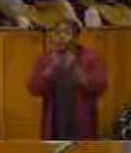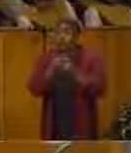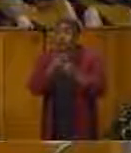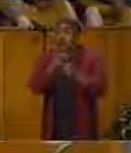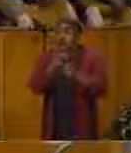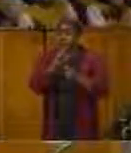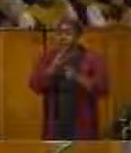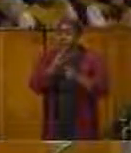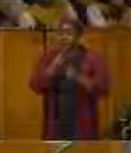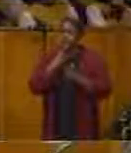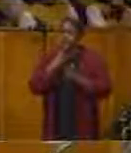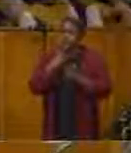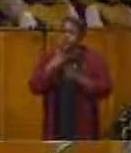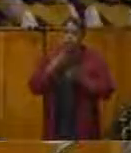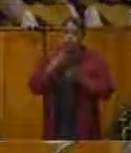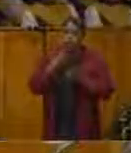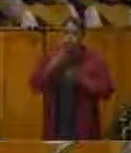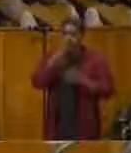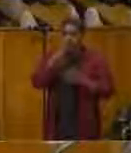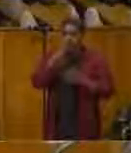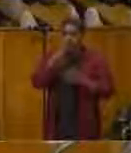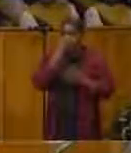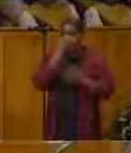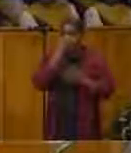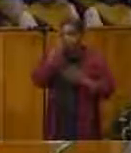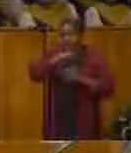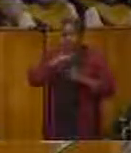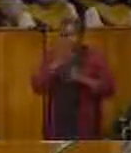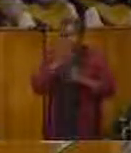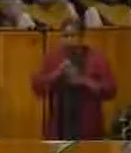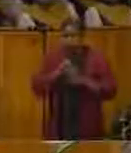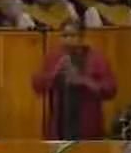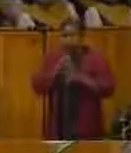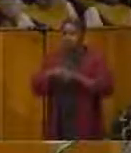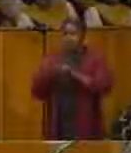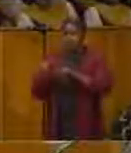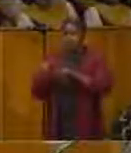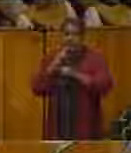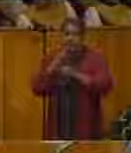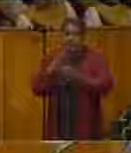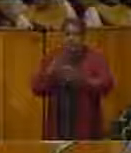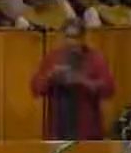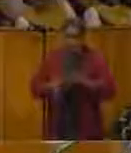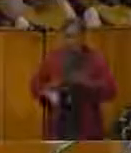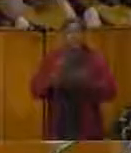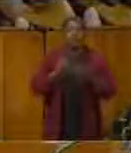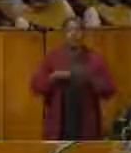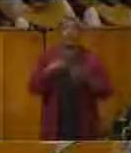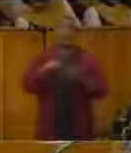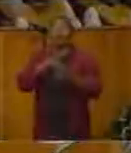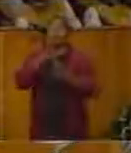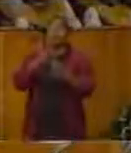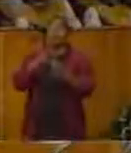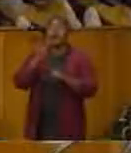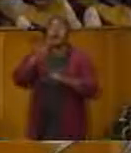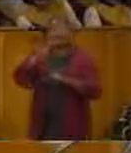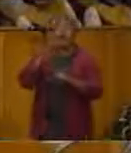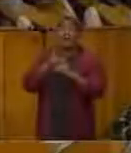you want to miss. Today we'll talk about For the Love of Money. Next week, going to go through tithing